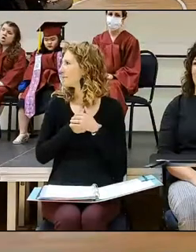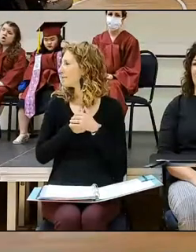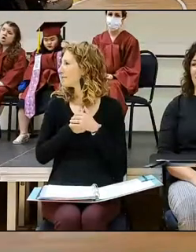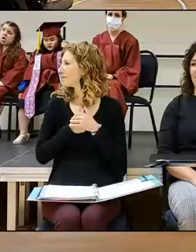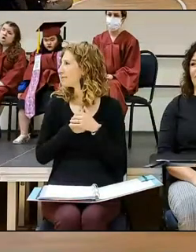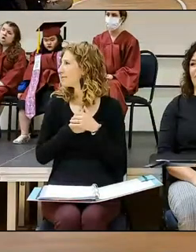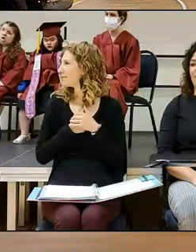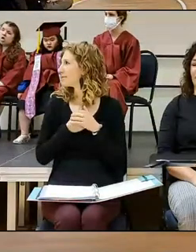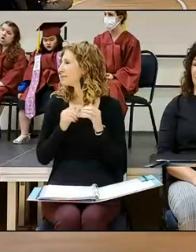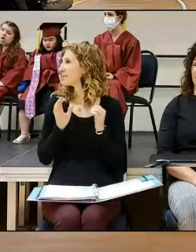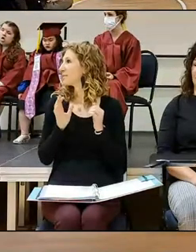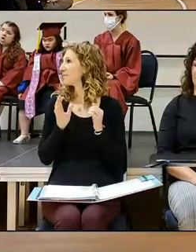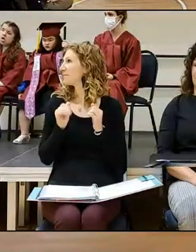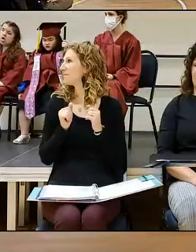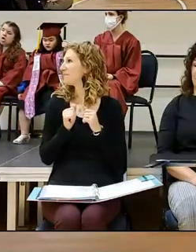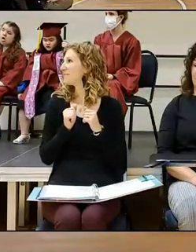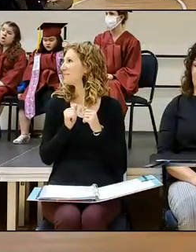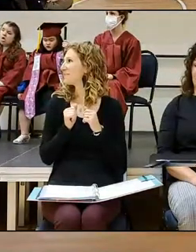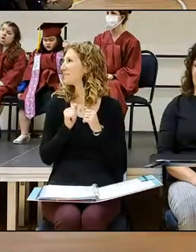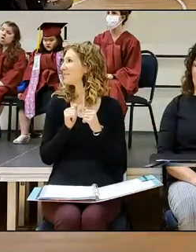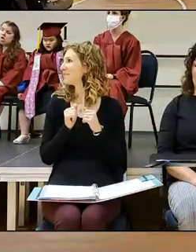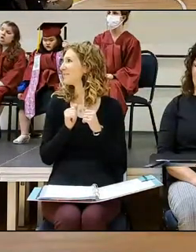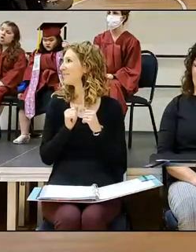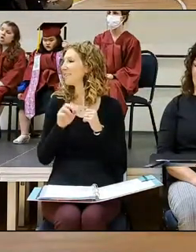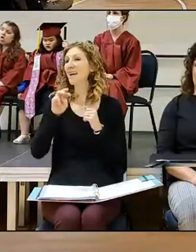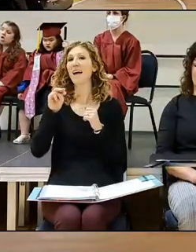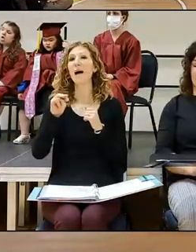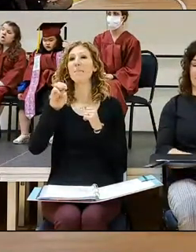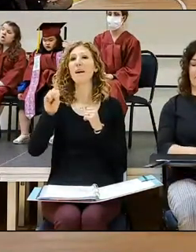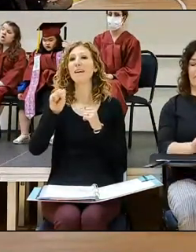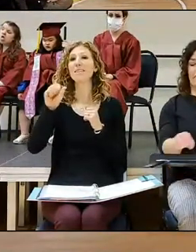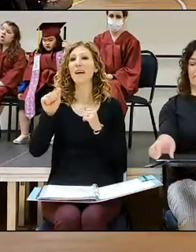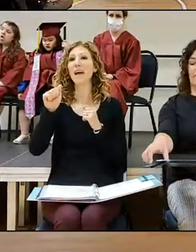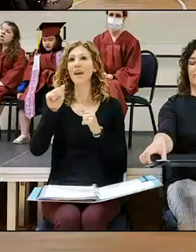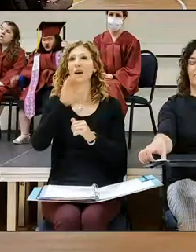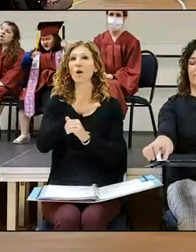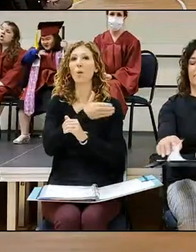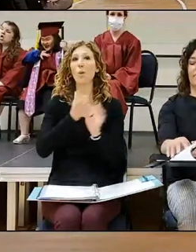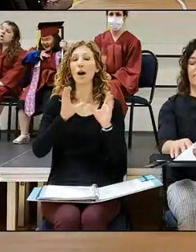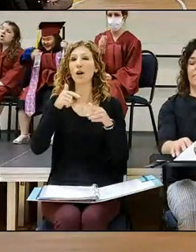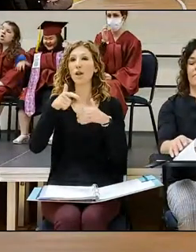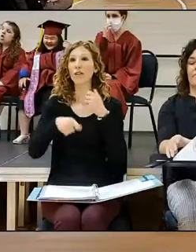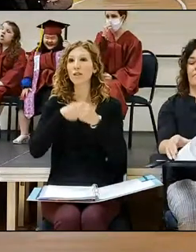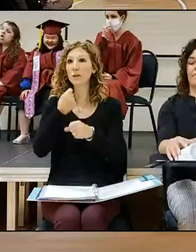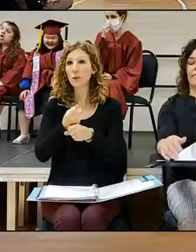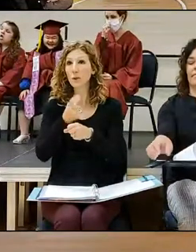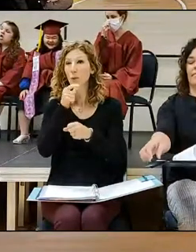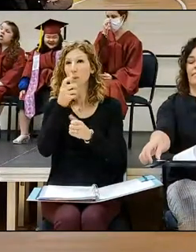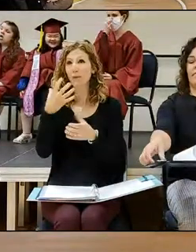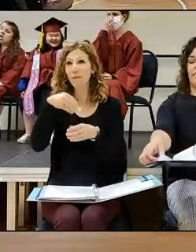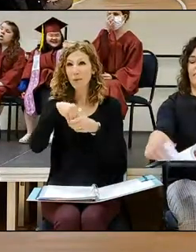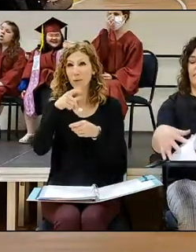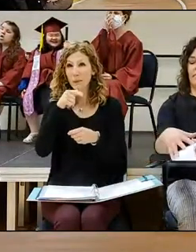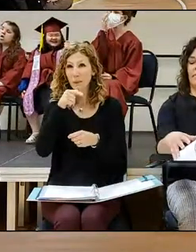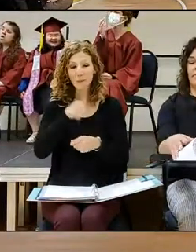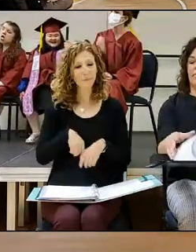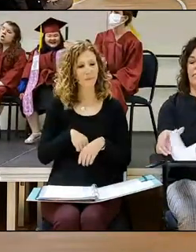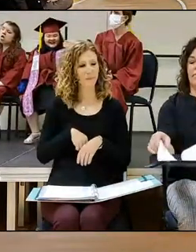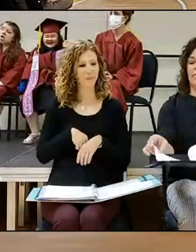This would be Seize the Day. The MSA choir this year was made up of